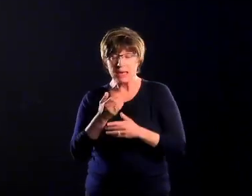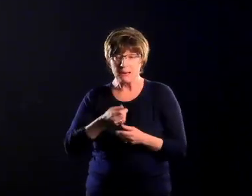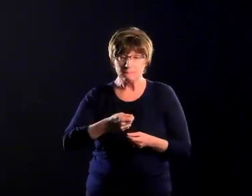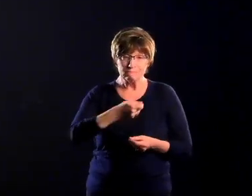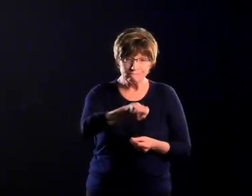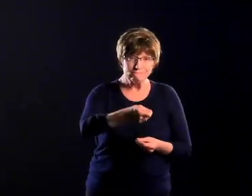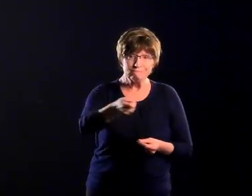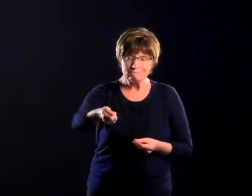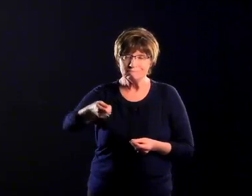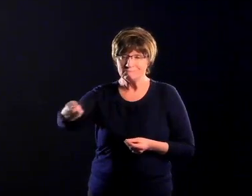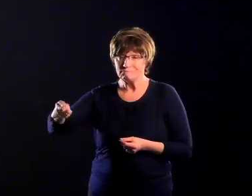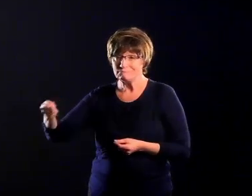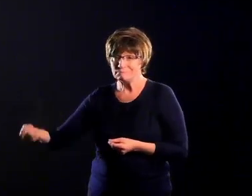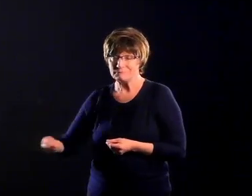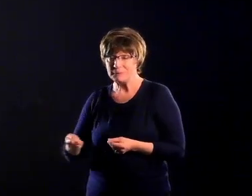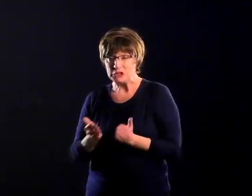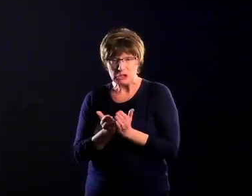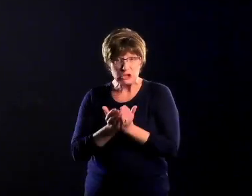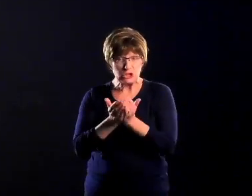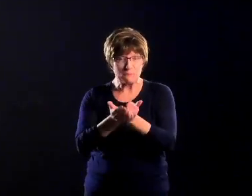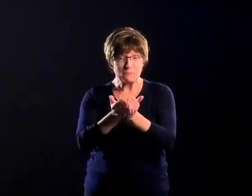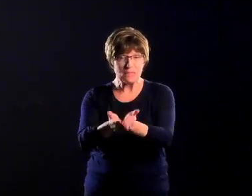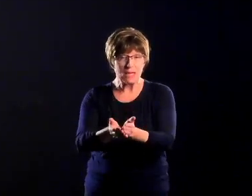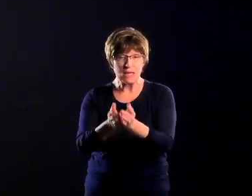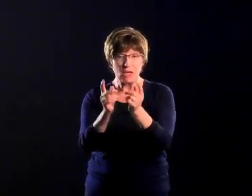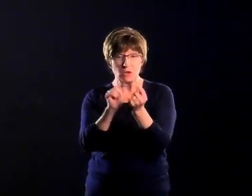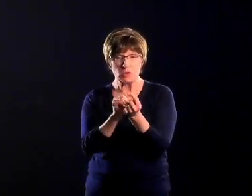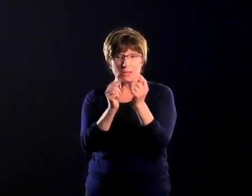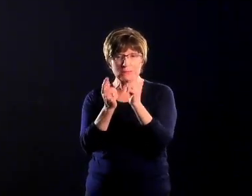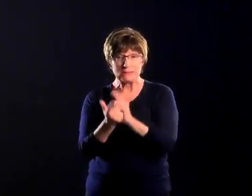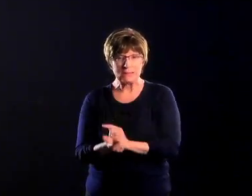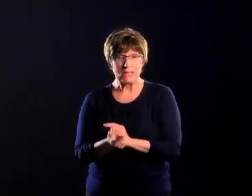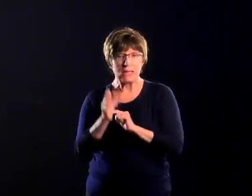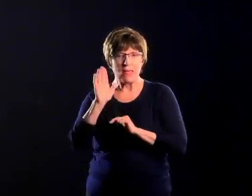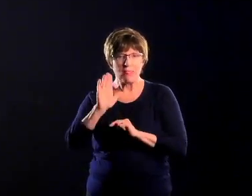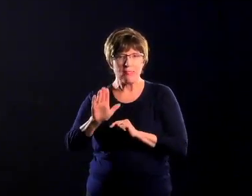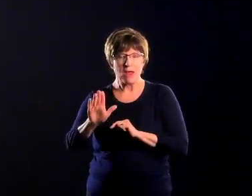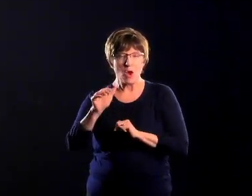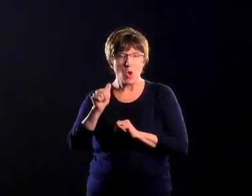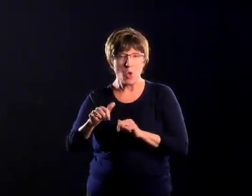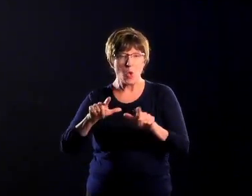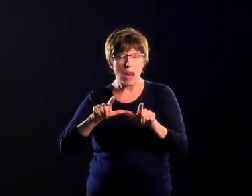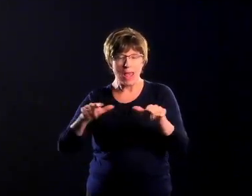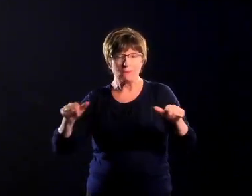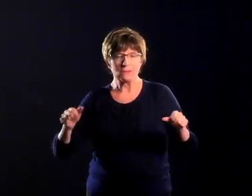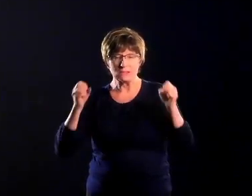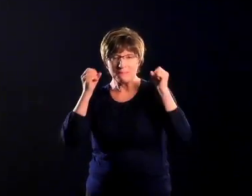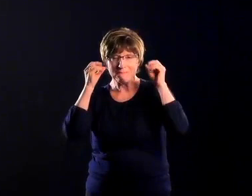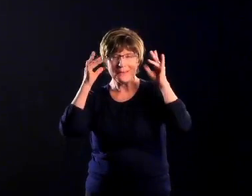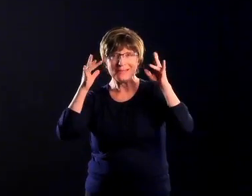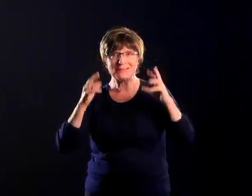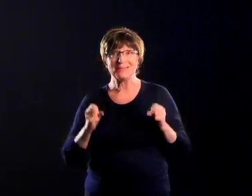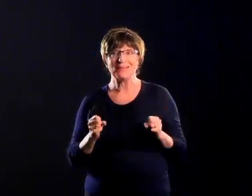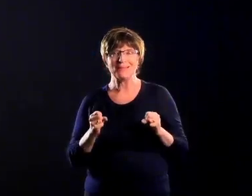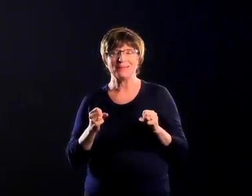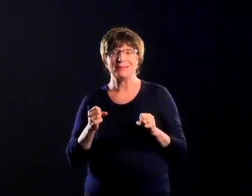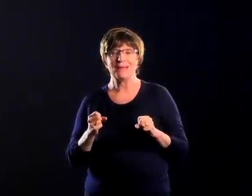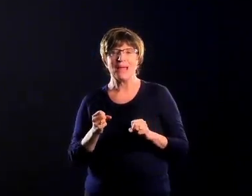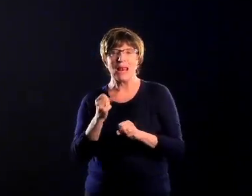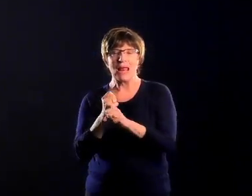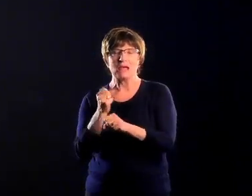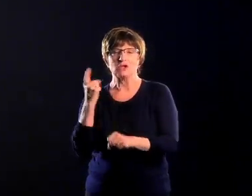shipped in and they're being translated into their own native tongue. It's an amazing thing. Last year in